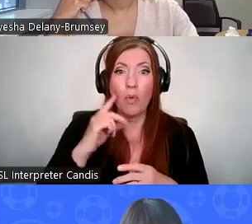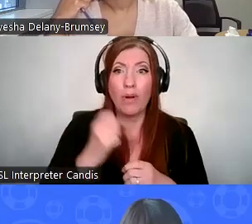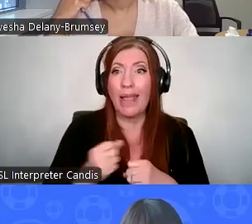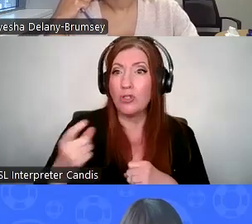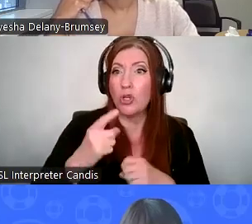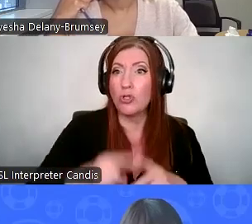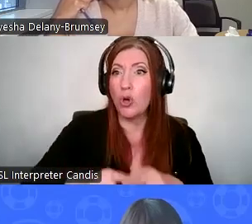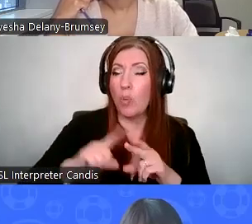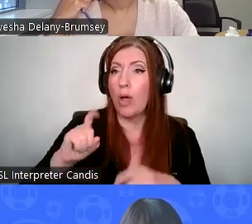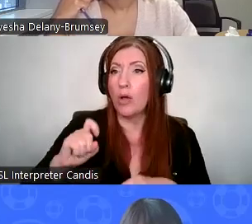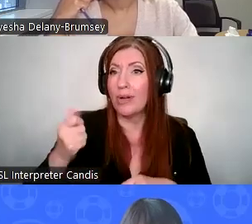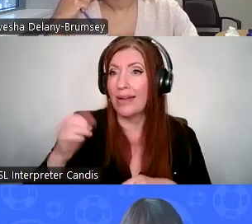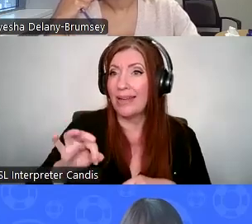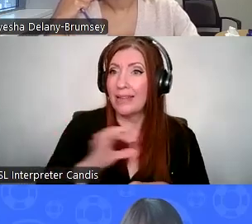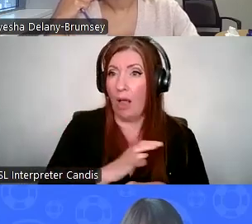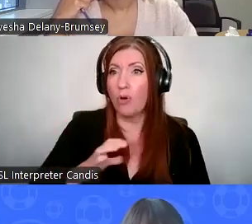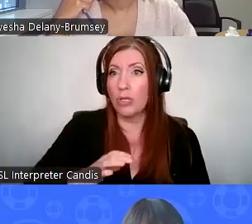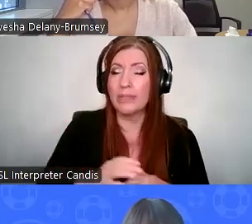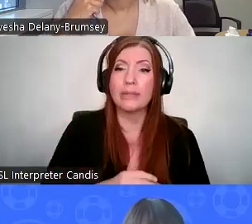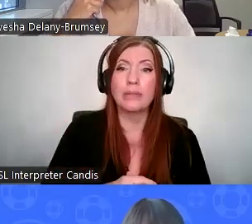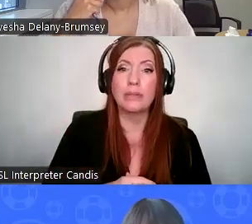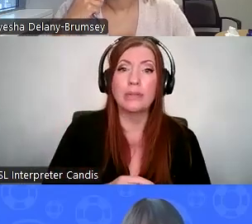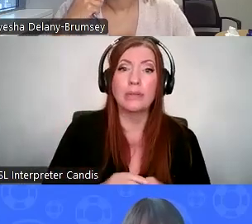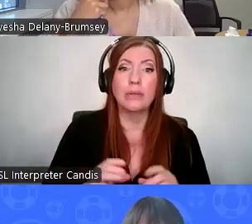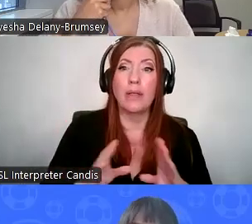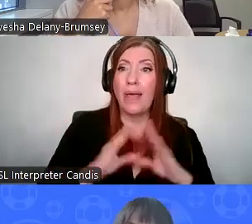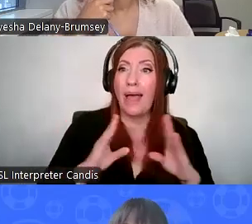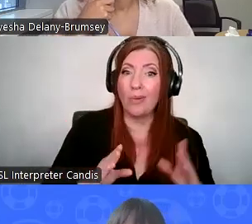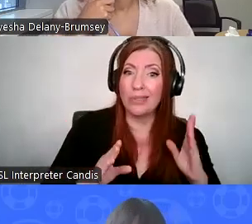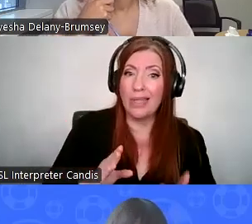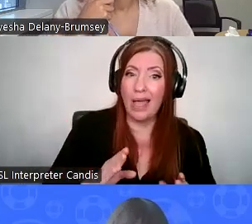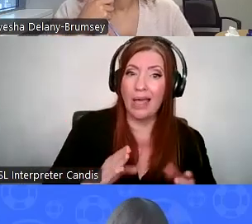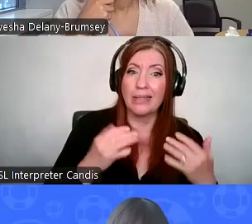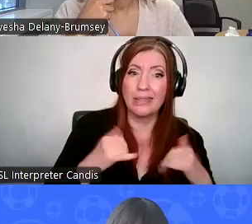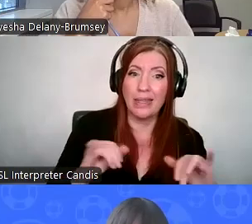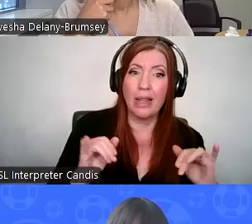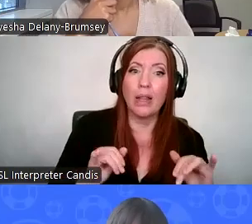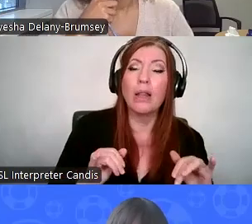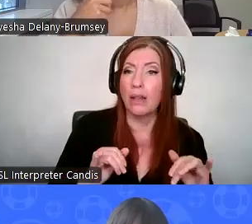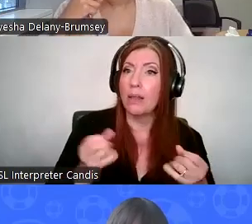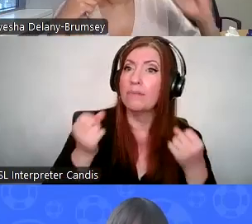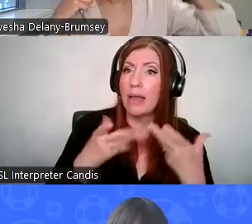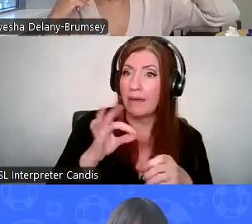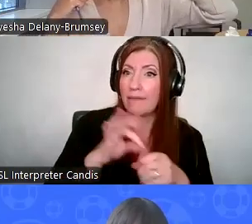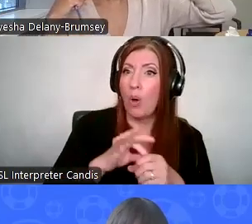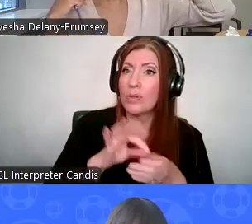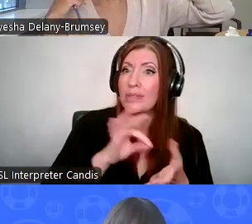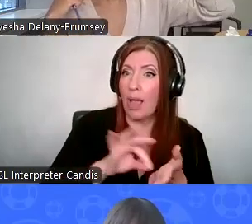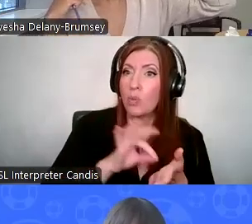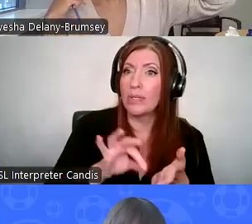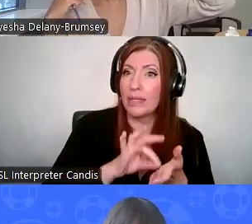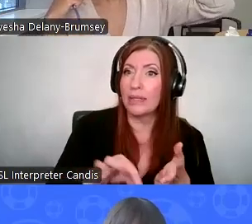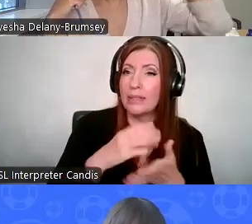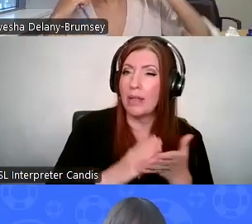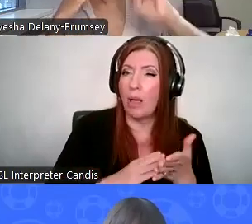the 119th Congress. On the House side, there are still many votes being counted on some